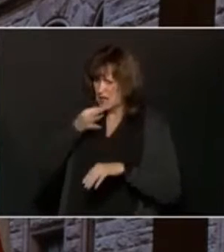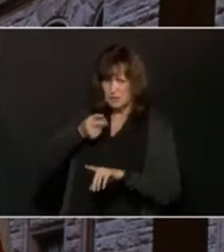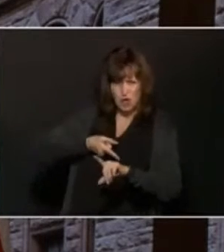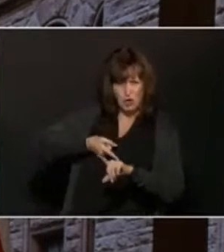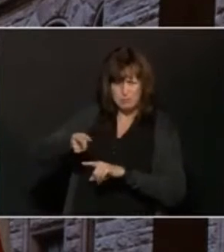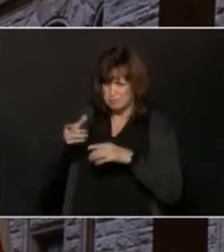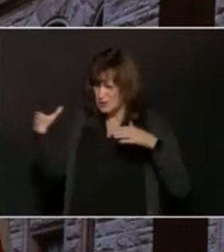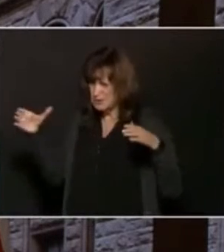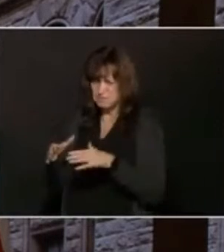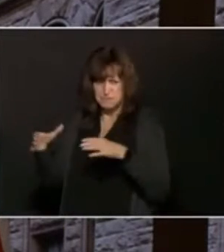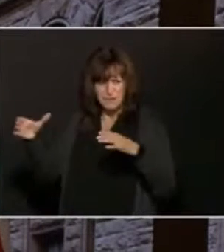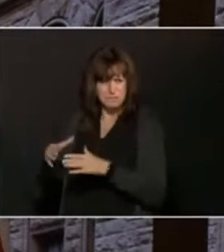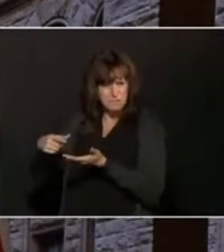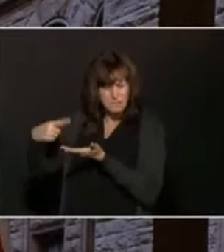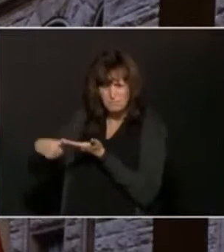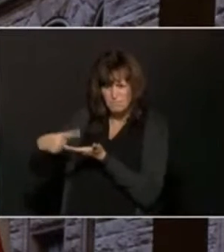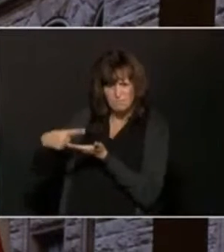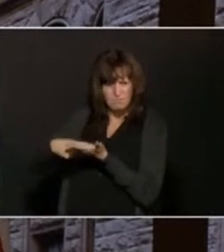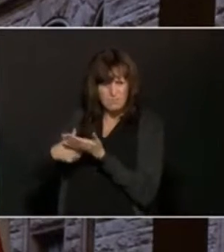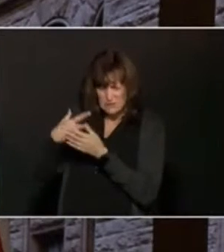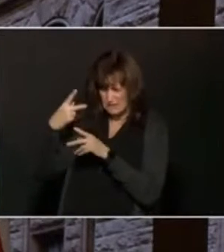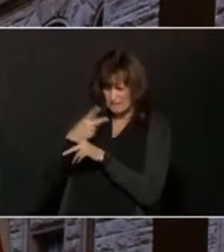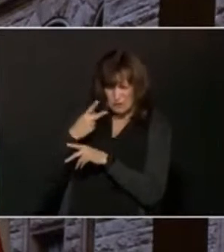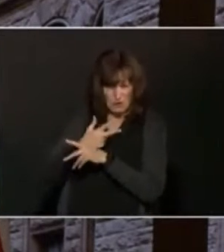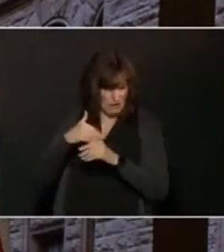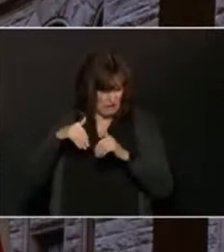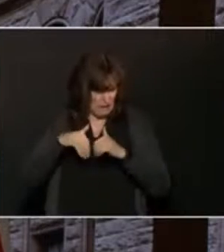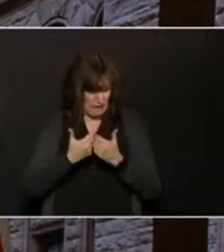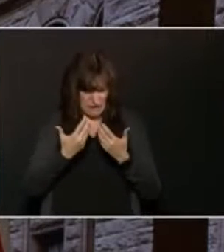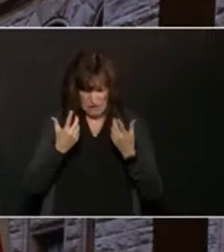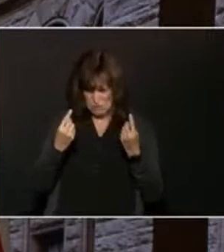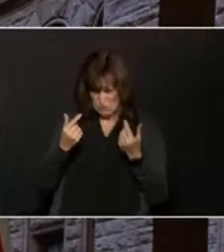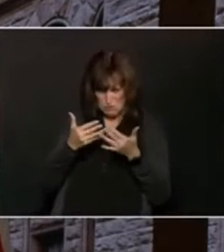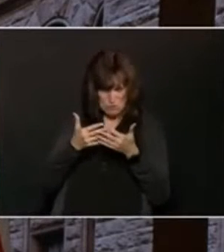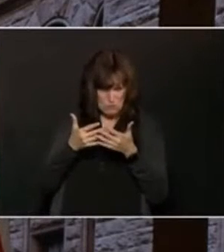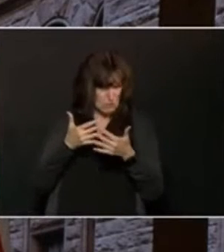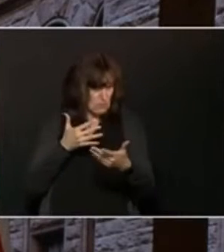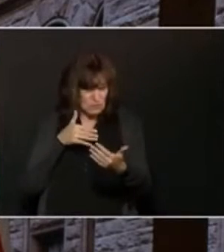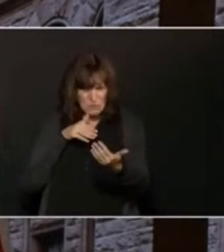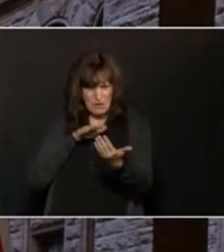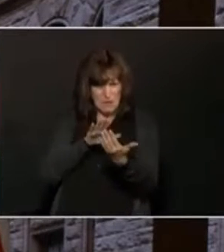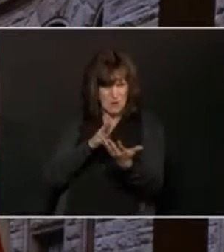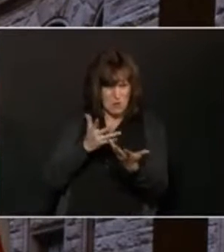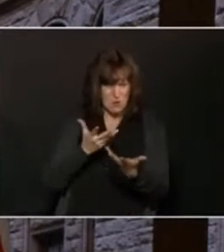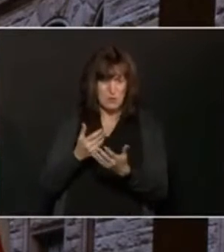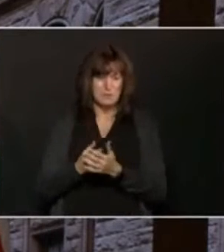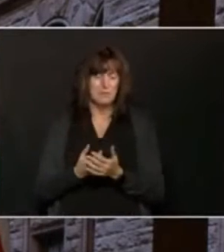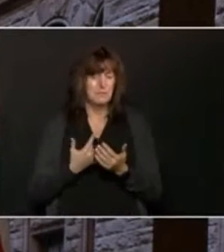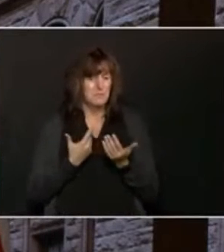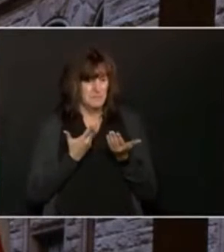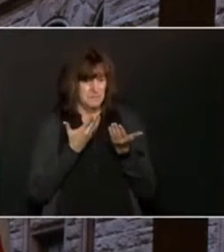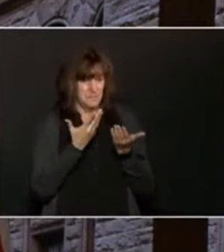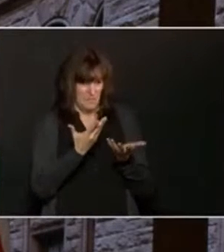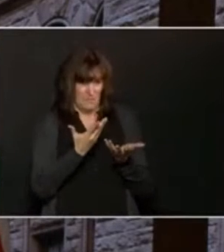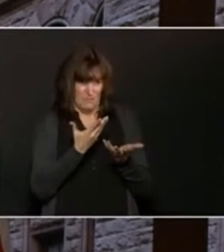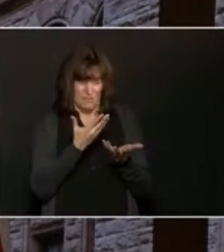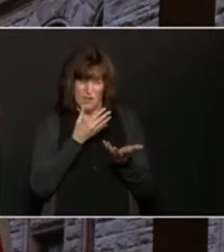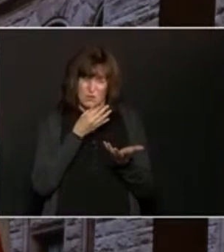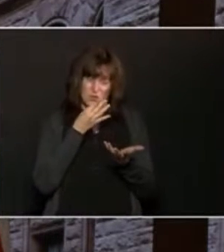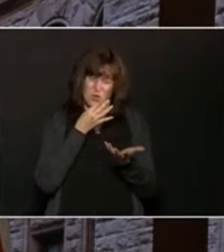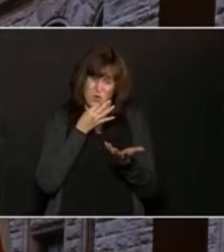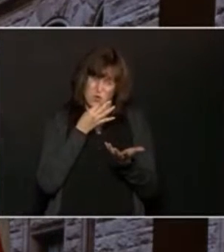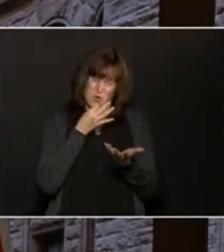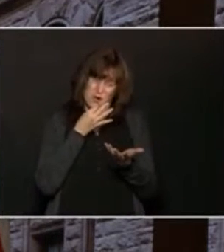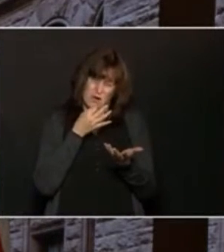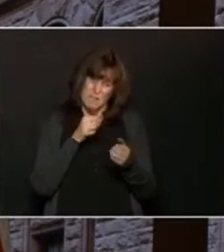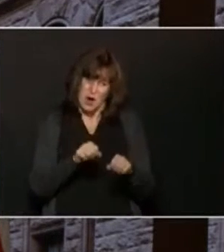to do is, and to do it, I would say, obviously, as soon as possible, but also giving time for people to prepare for